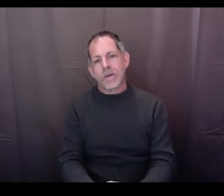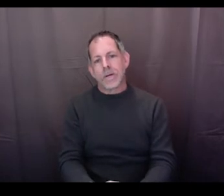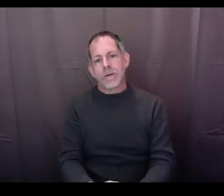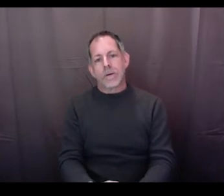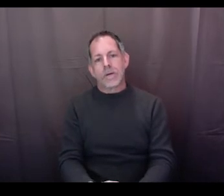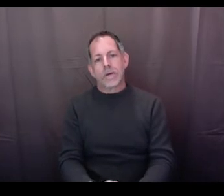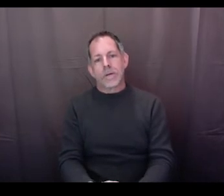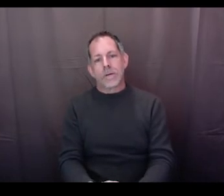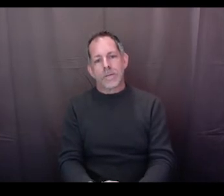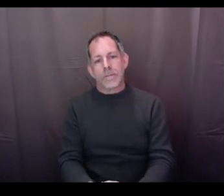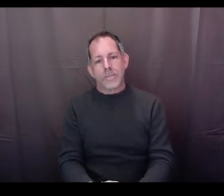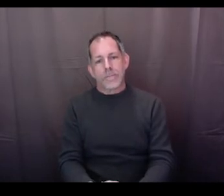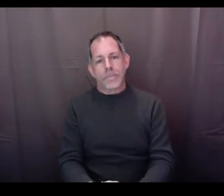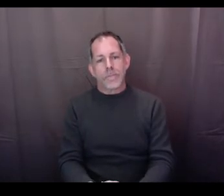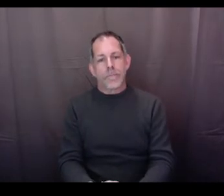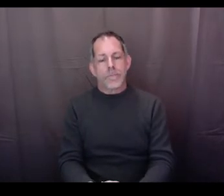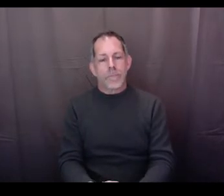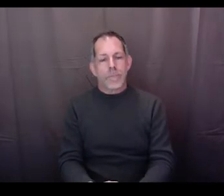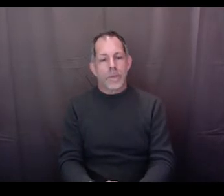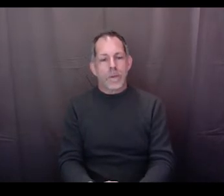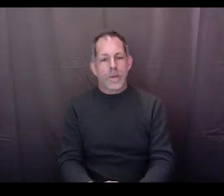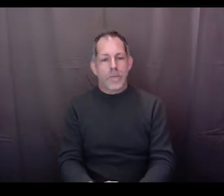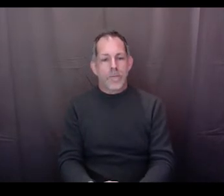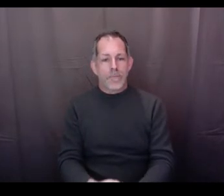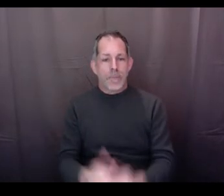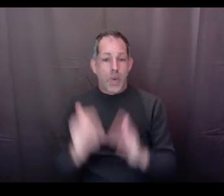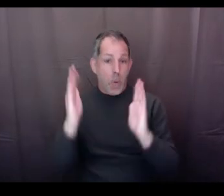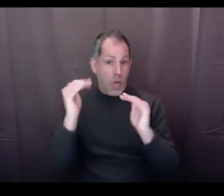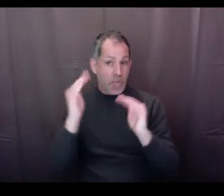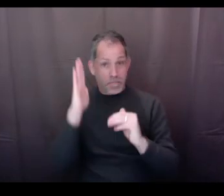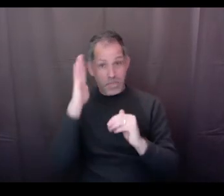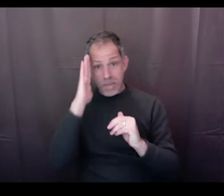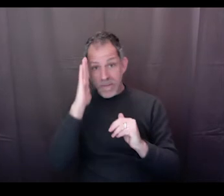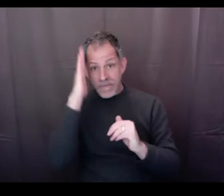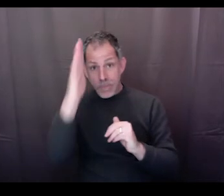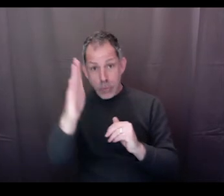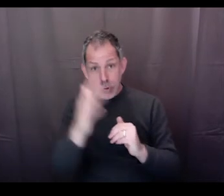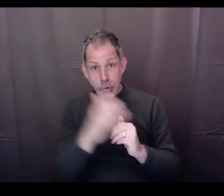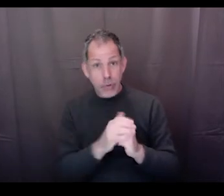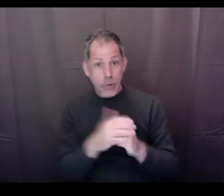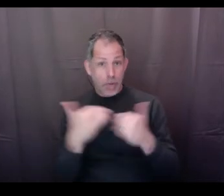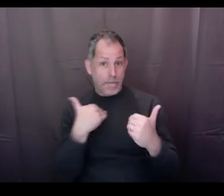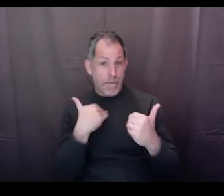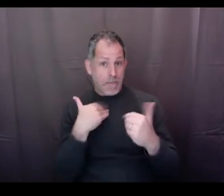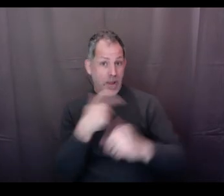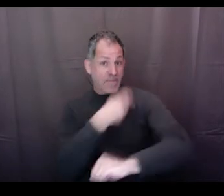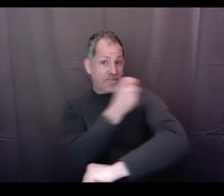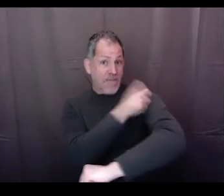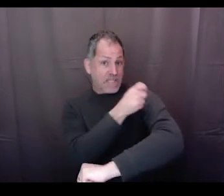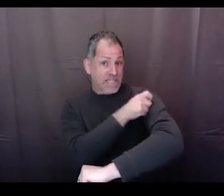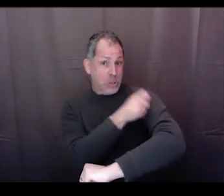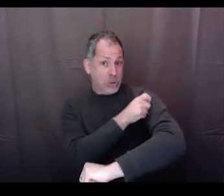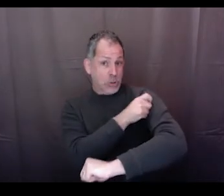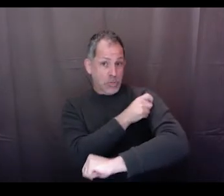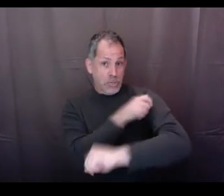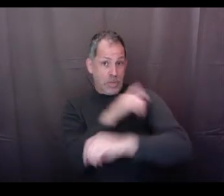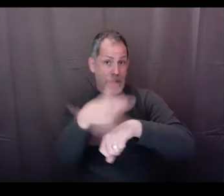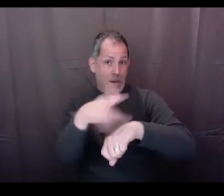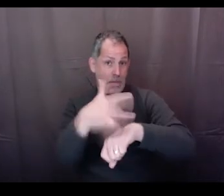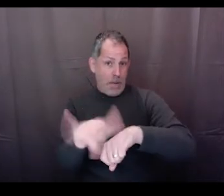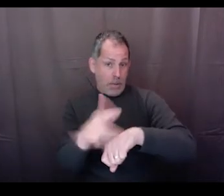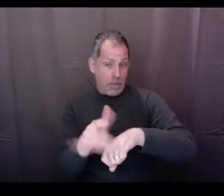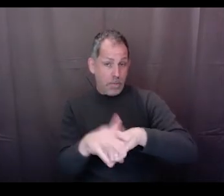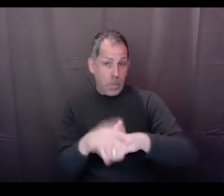right now that we know that will shorten their duration of infectiousness. Certainly in the future, our hope is that there is a